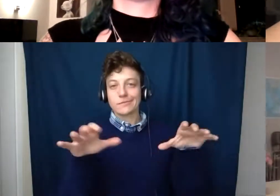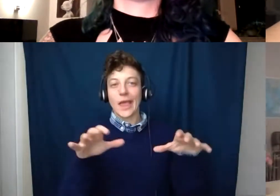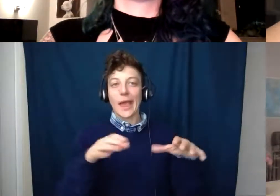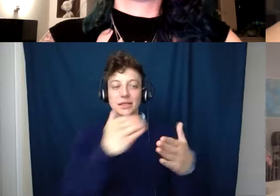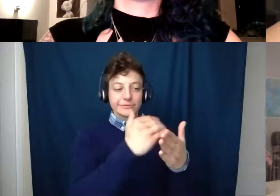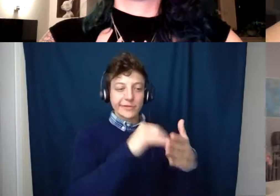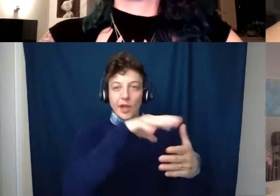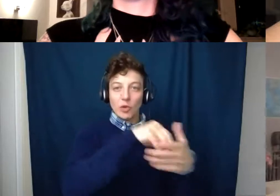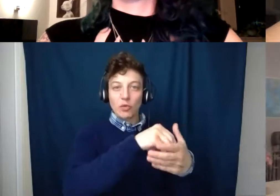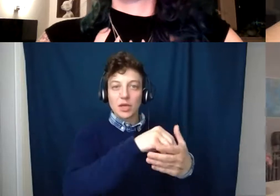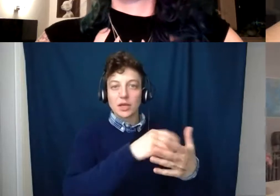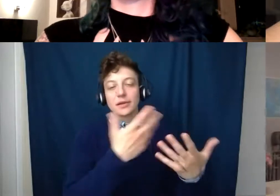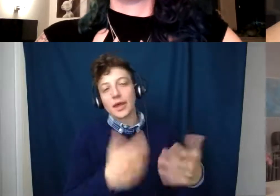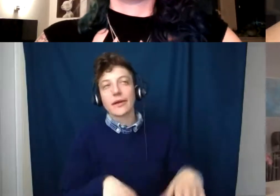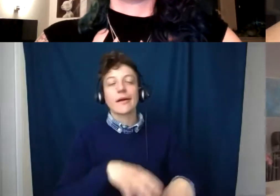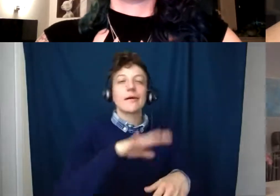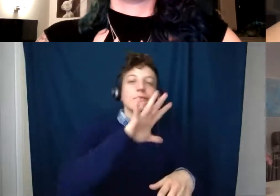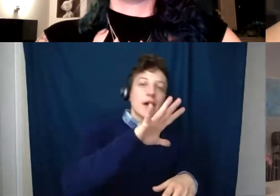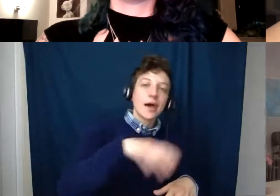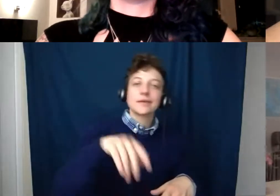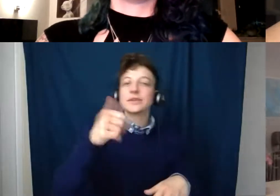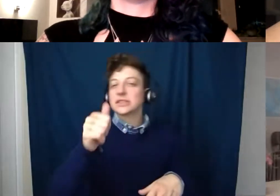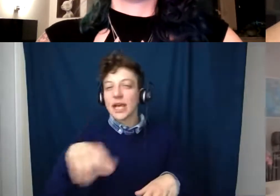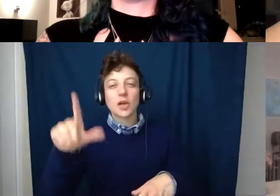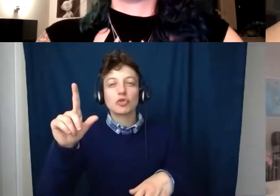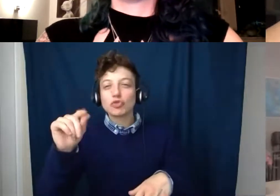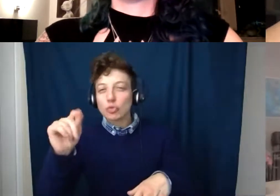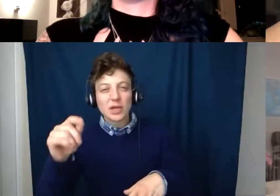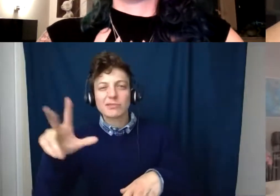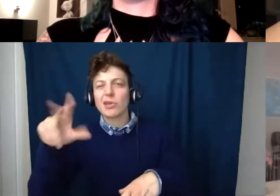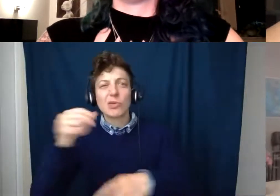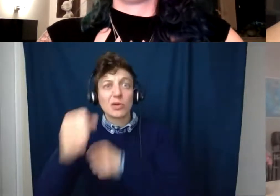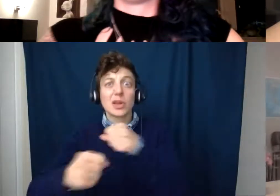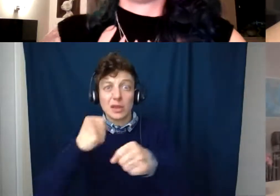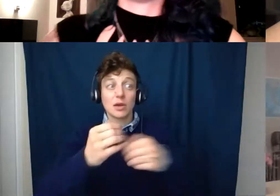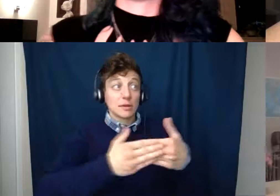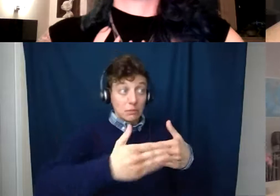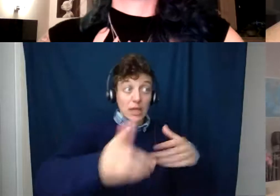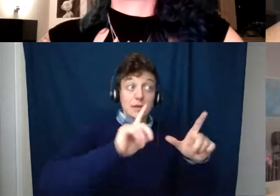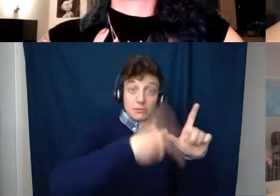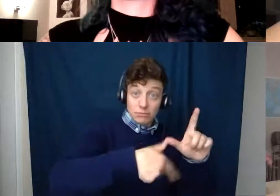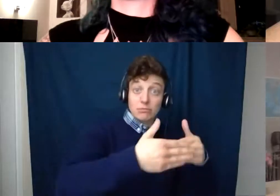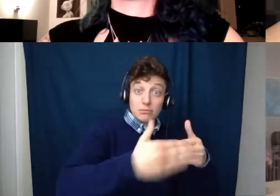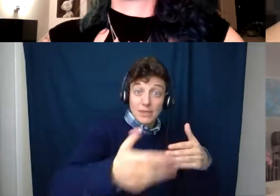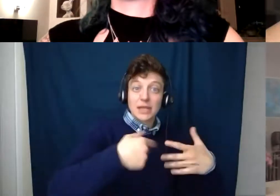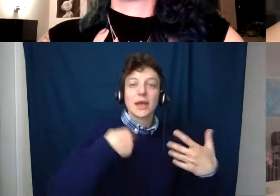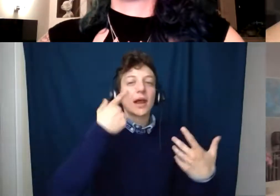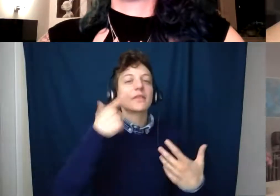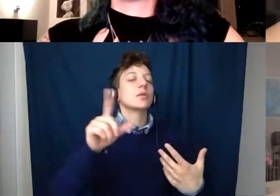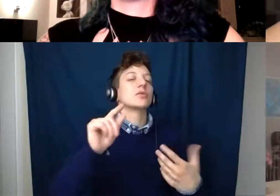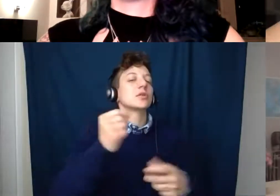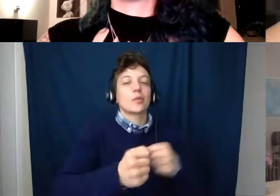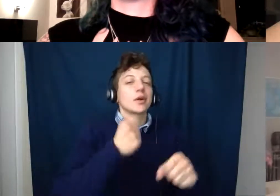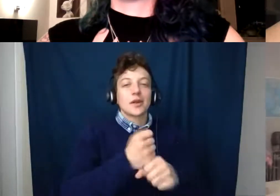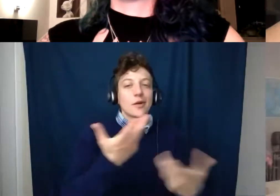Narcan at like 5, 10, 20, and like 30 years after expiration. Yeah. And I think at like 20 years, there was like